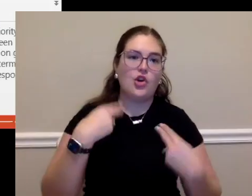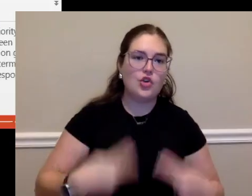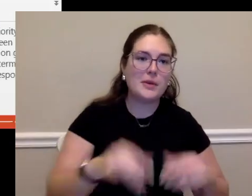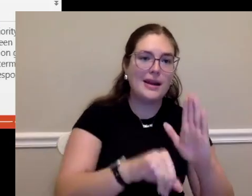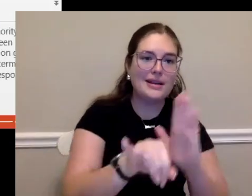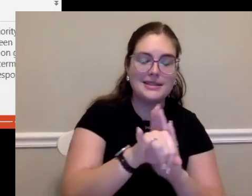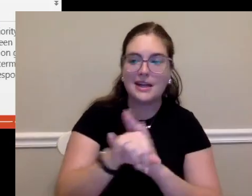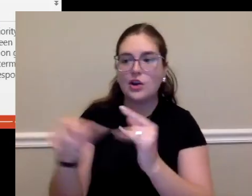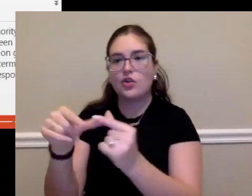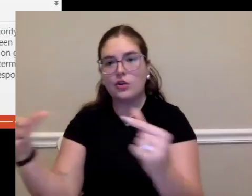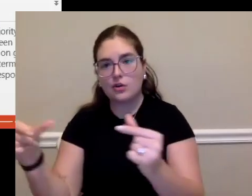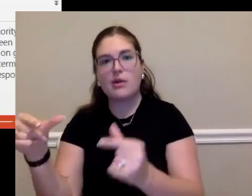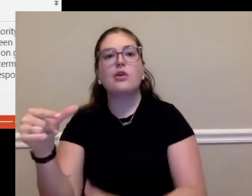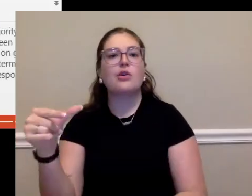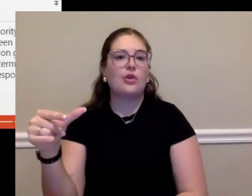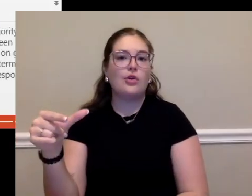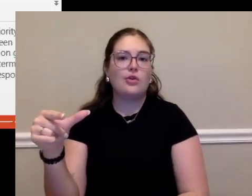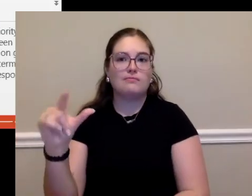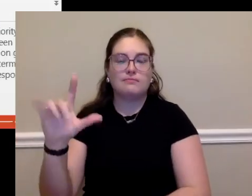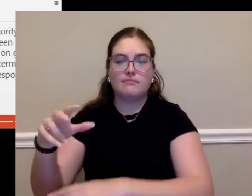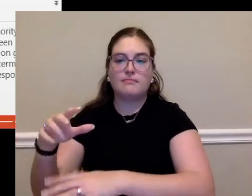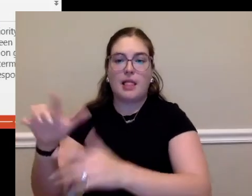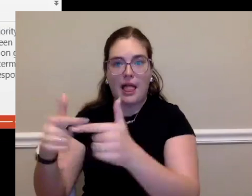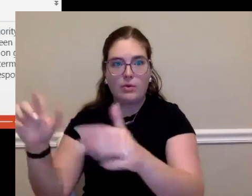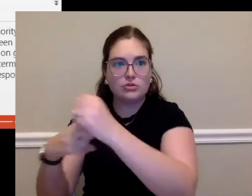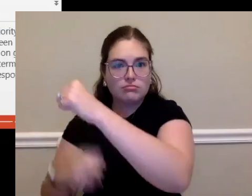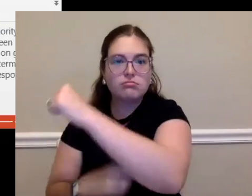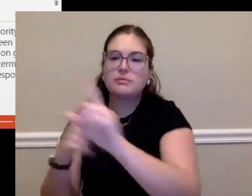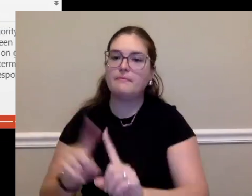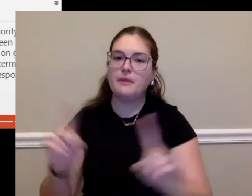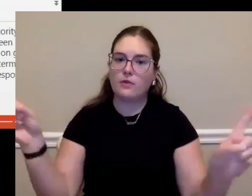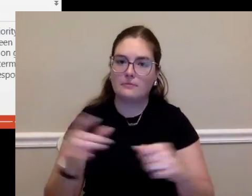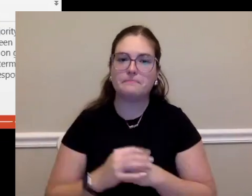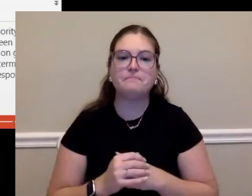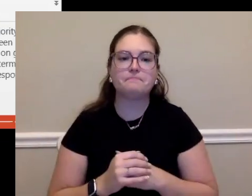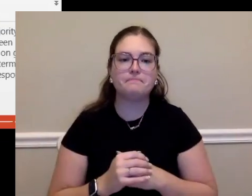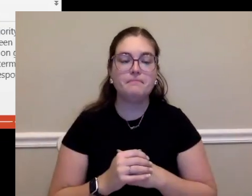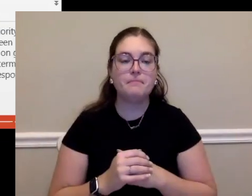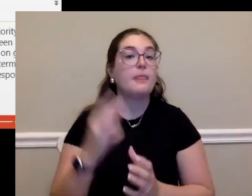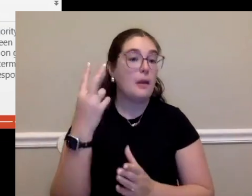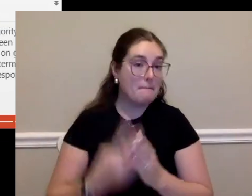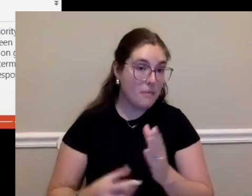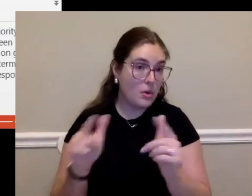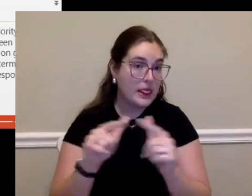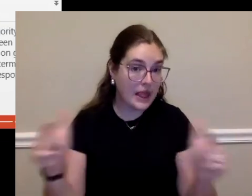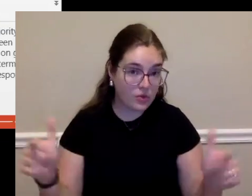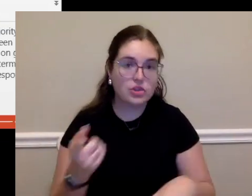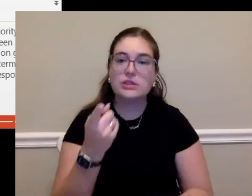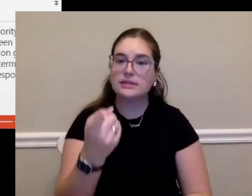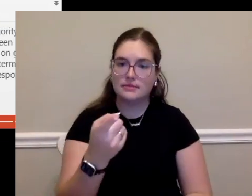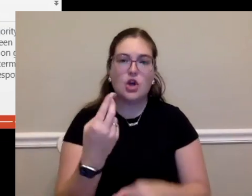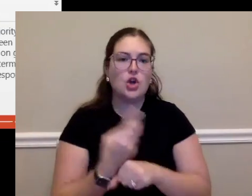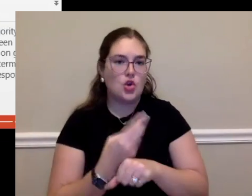Conclusions with Latinx and Latina, a majority of the respondents have heard both terms used in both languages. The